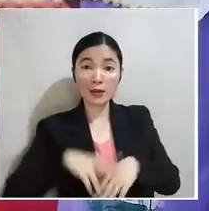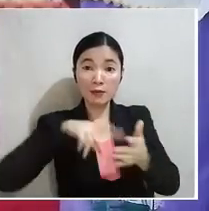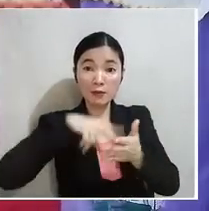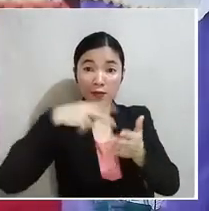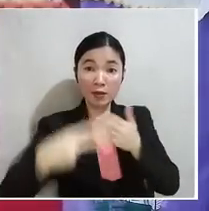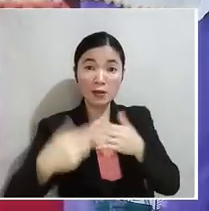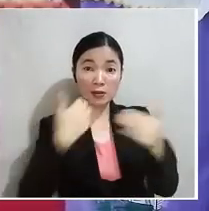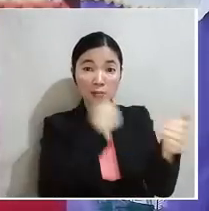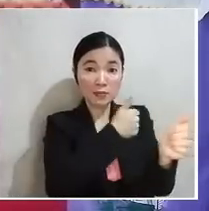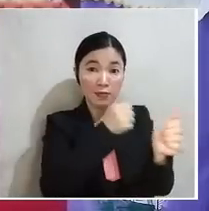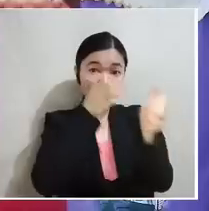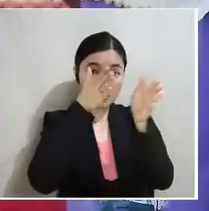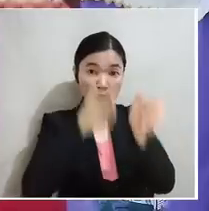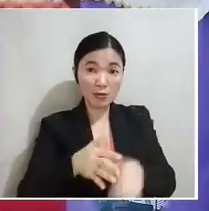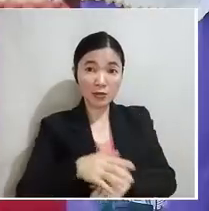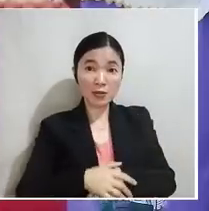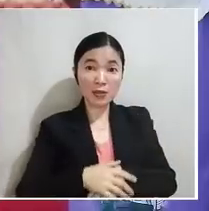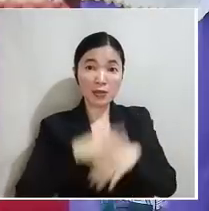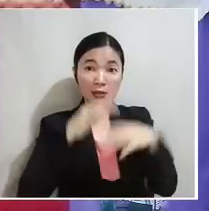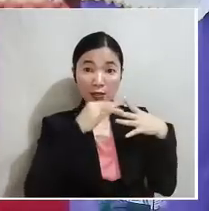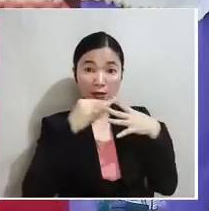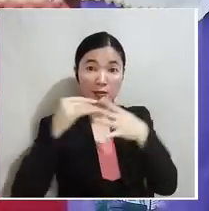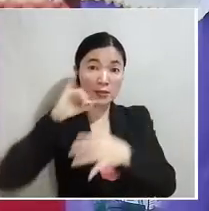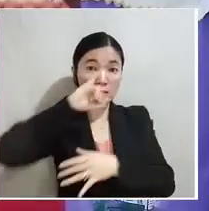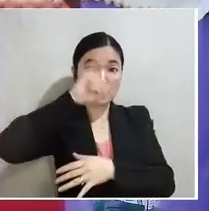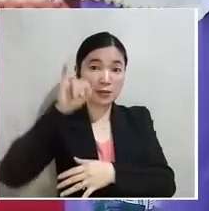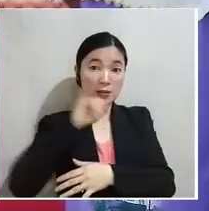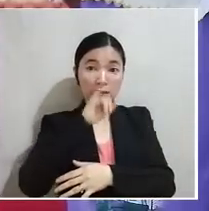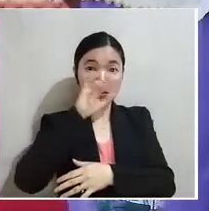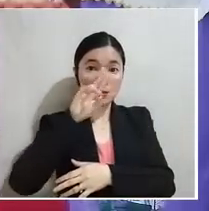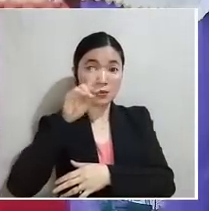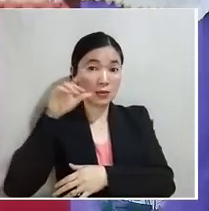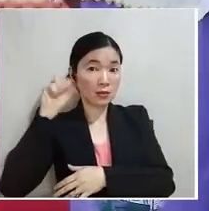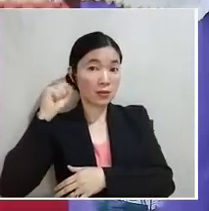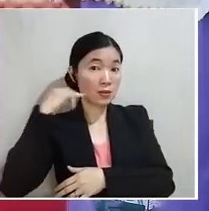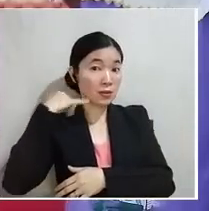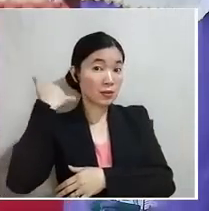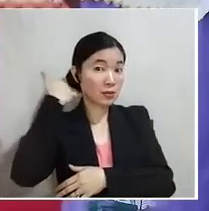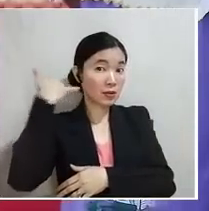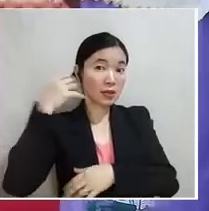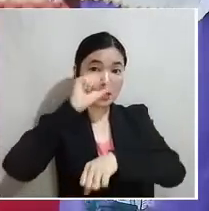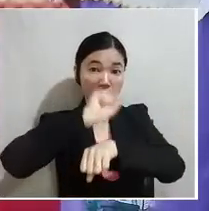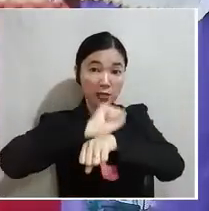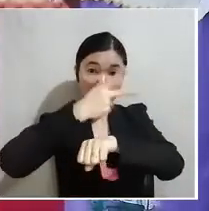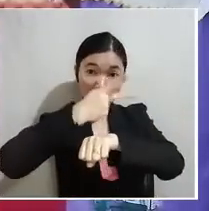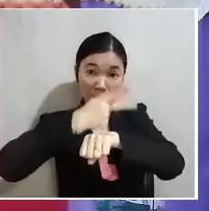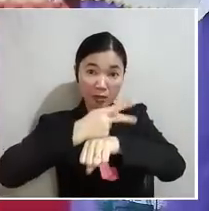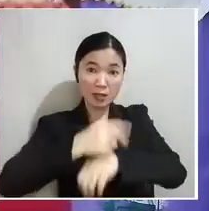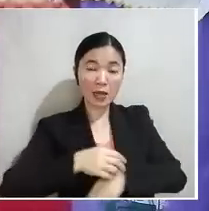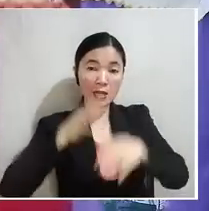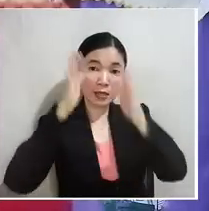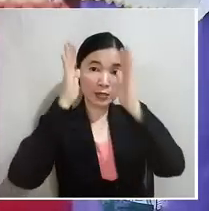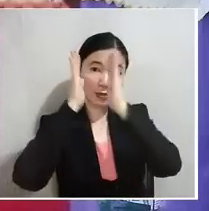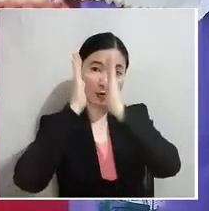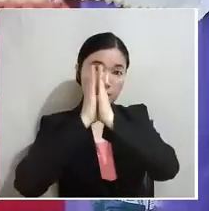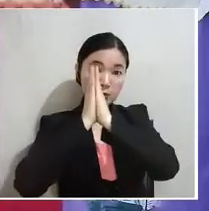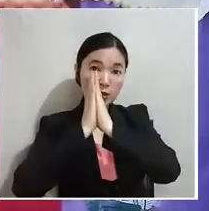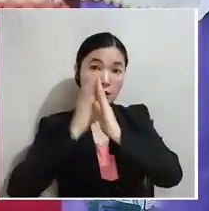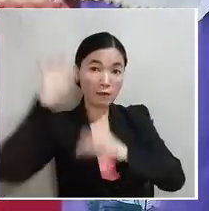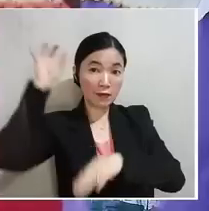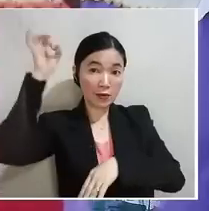apostles, especially Judas Iscariot and Simon Peter. Let us pray for the grace to